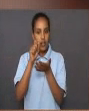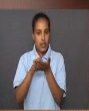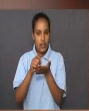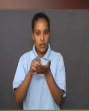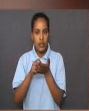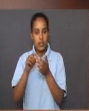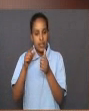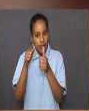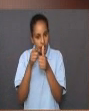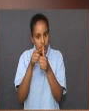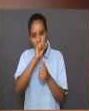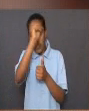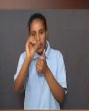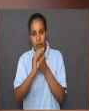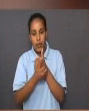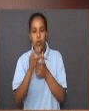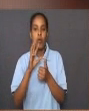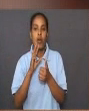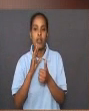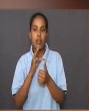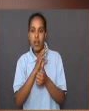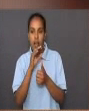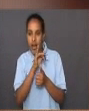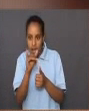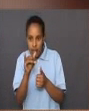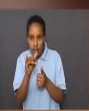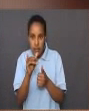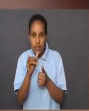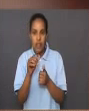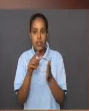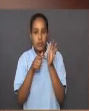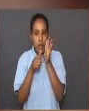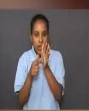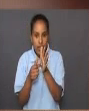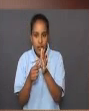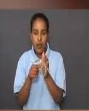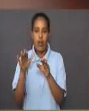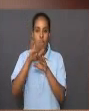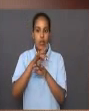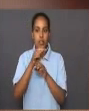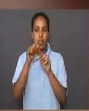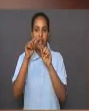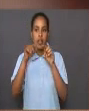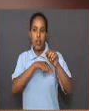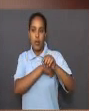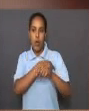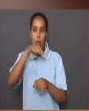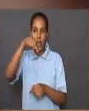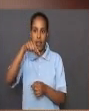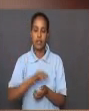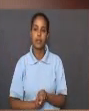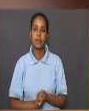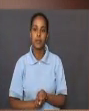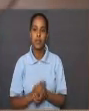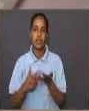We record the initial temperature of water as it is displayed on the